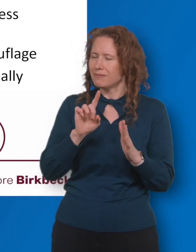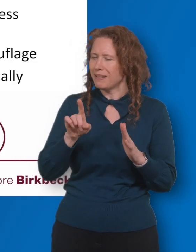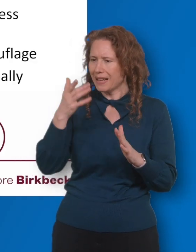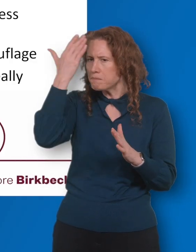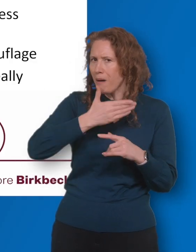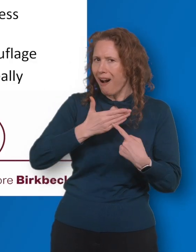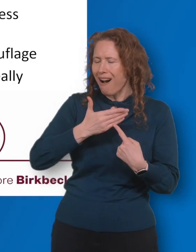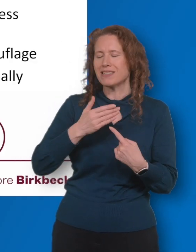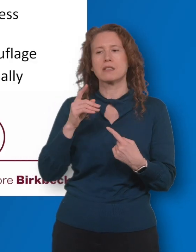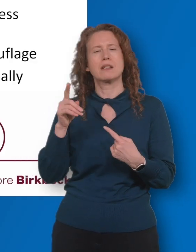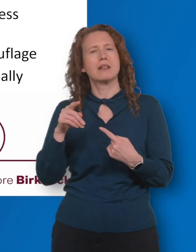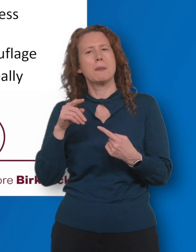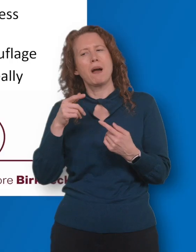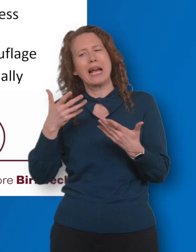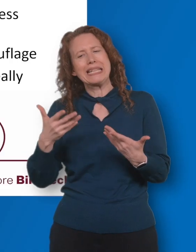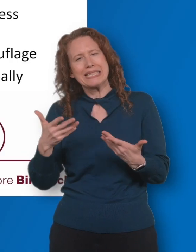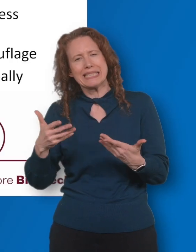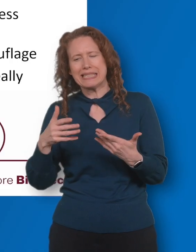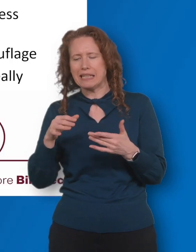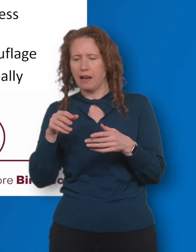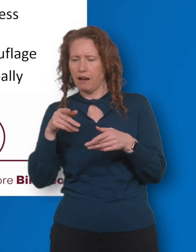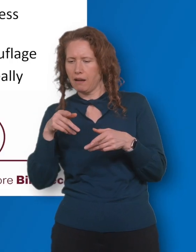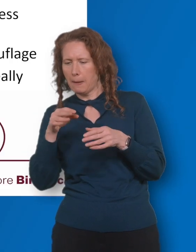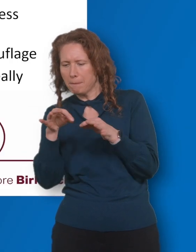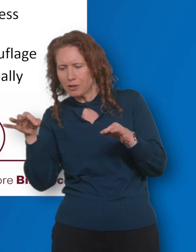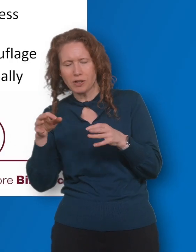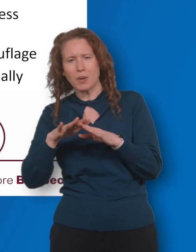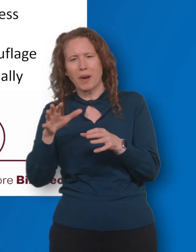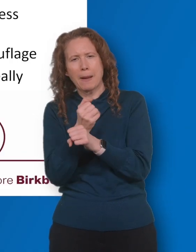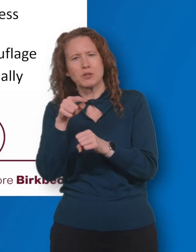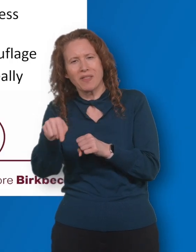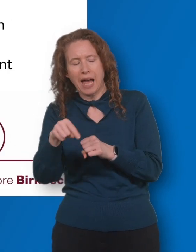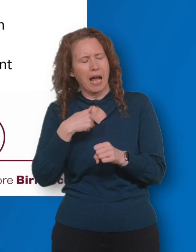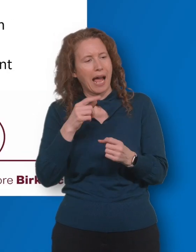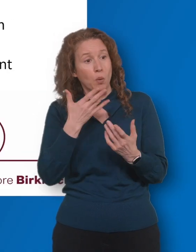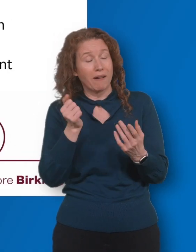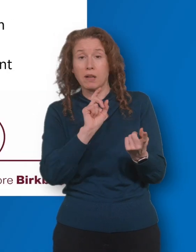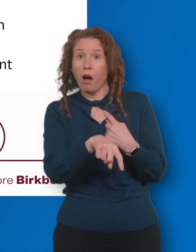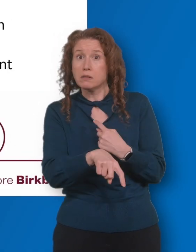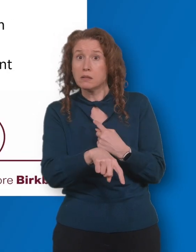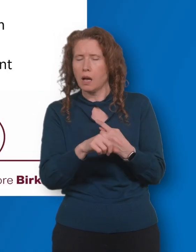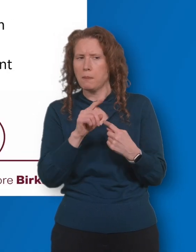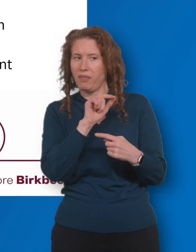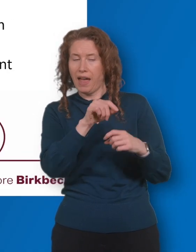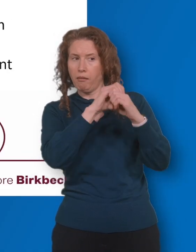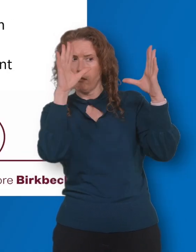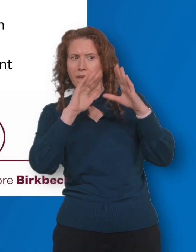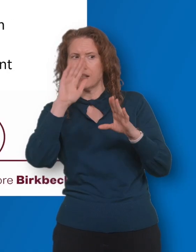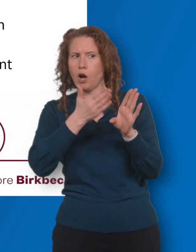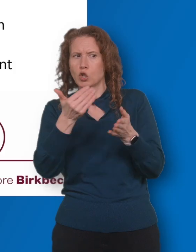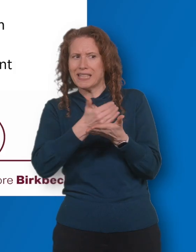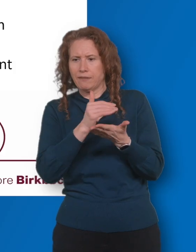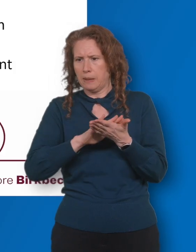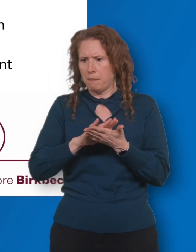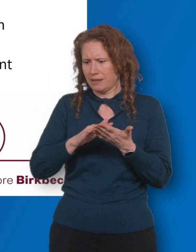don't really capture this. I don't yet have an answer to this, but it was a learning. What we learned about the